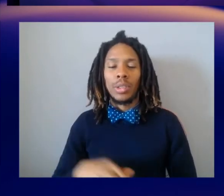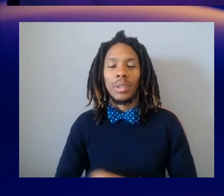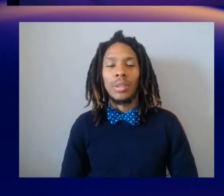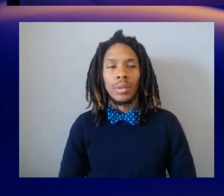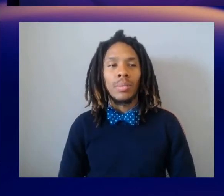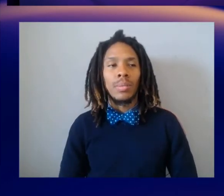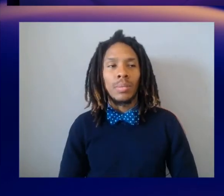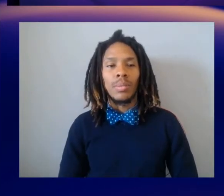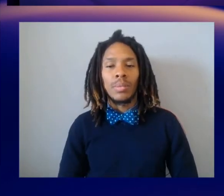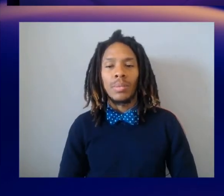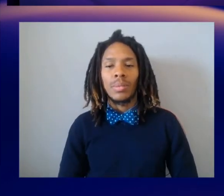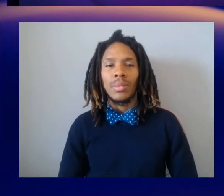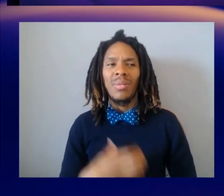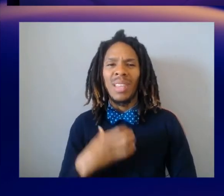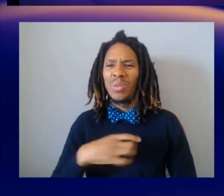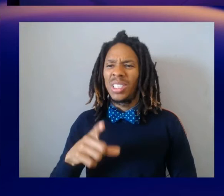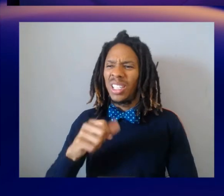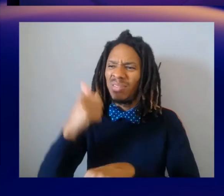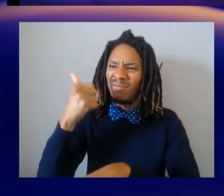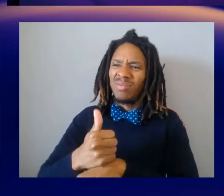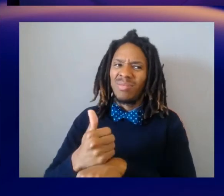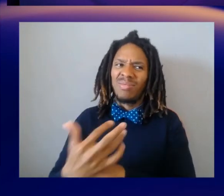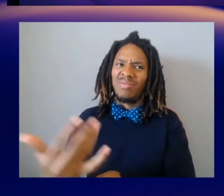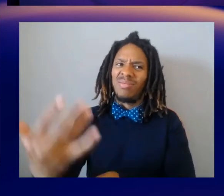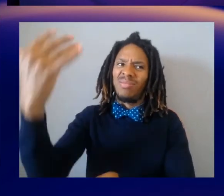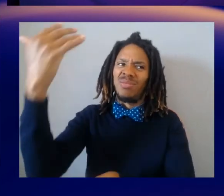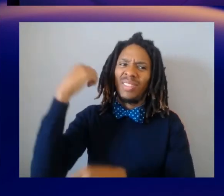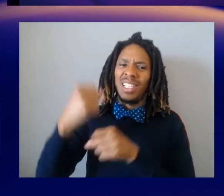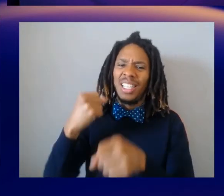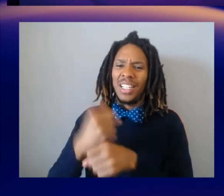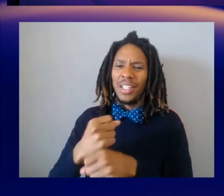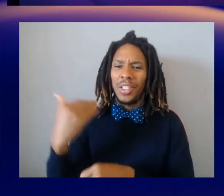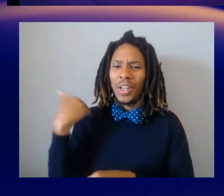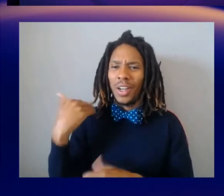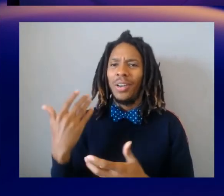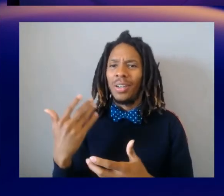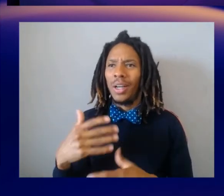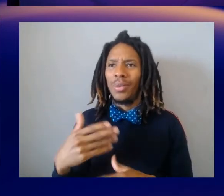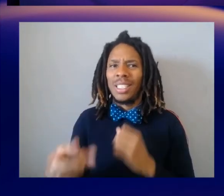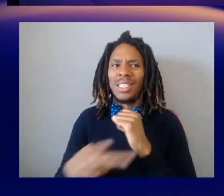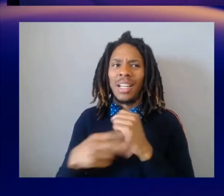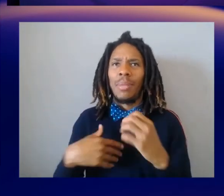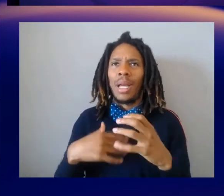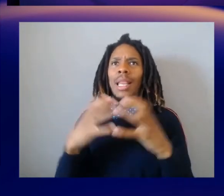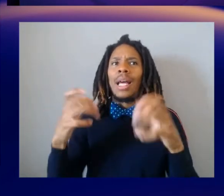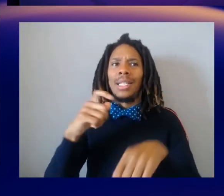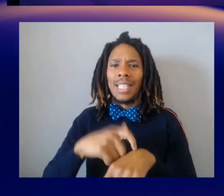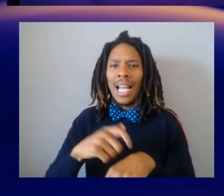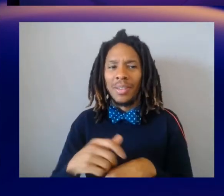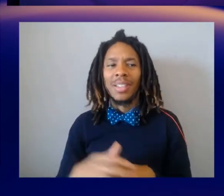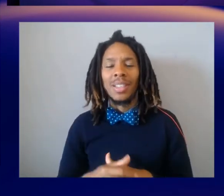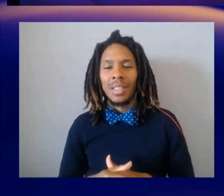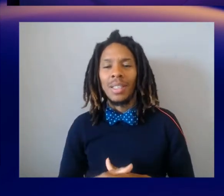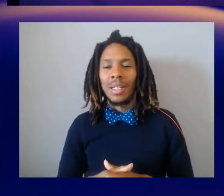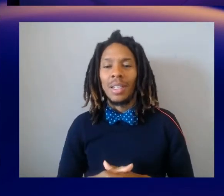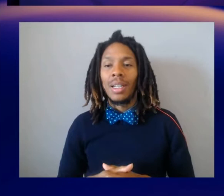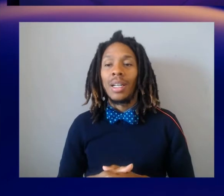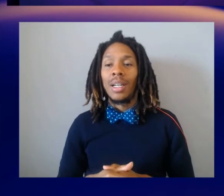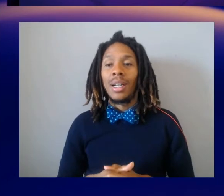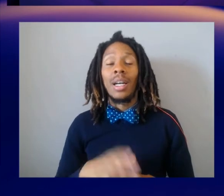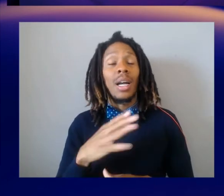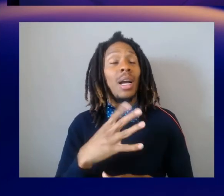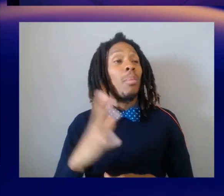I wish they had this years ago. I know. It would have saved me a lot of troubleshooting time. Oh yeah. Yeah, my previous role before working as